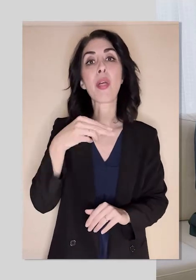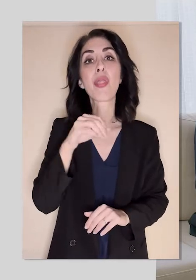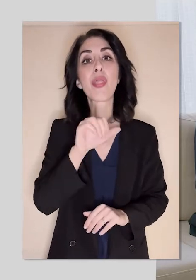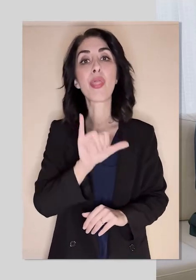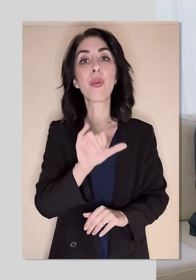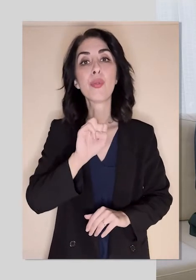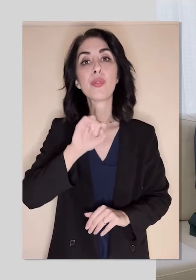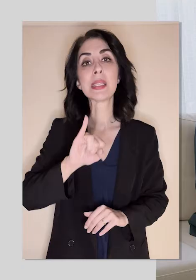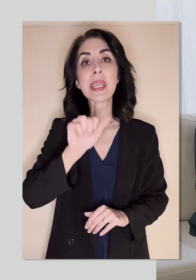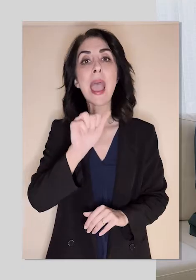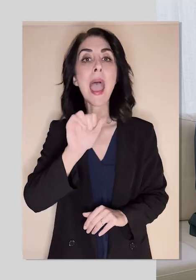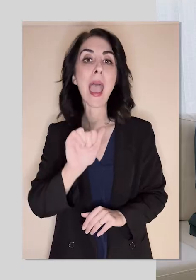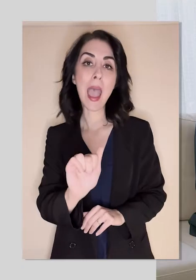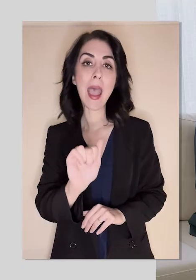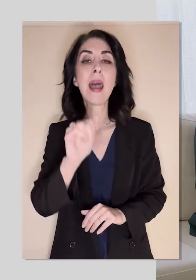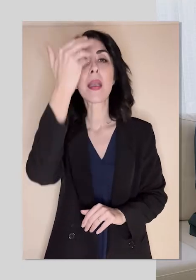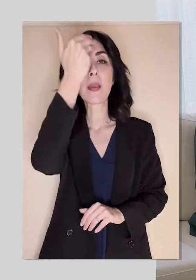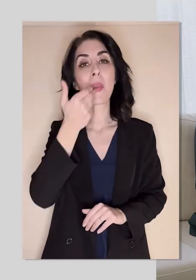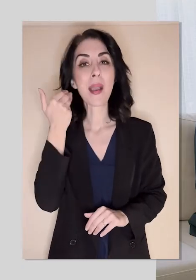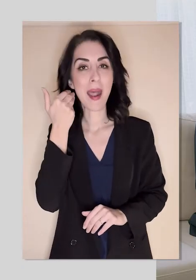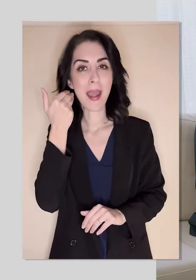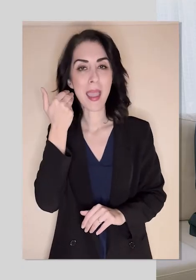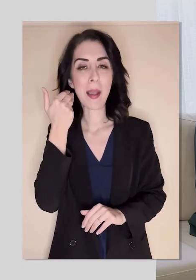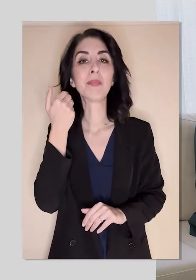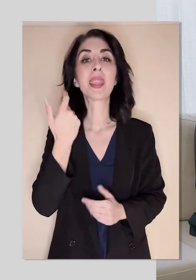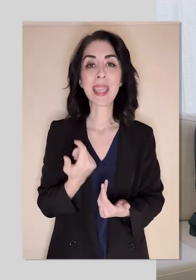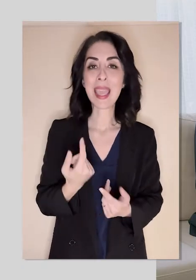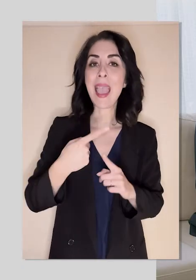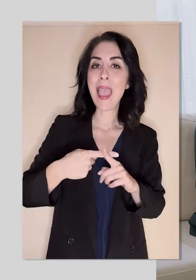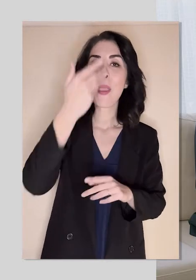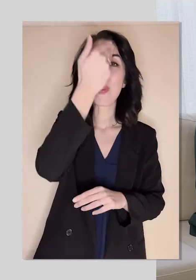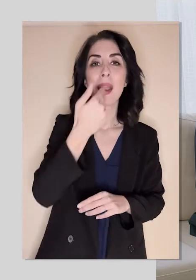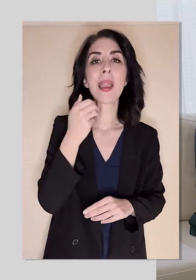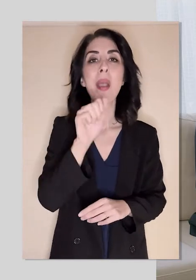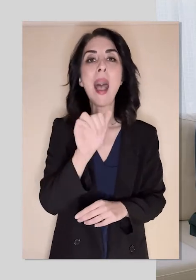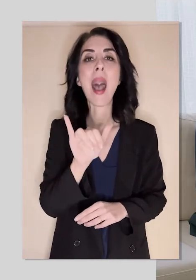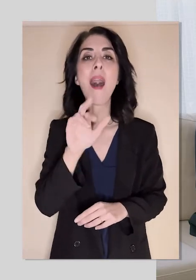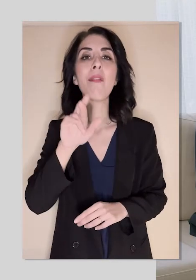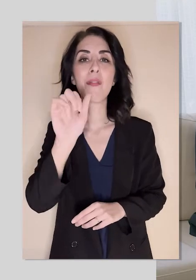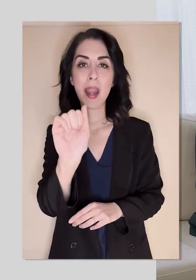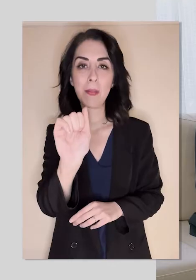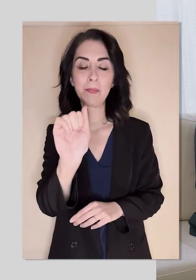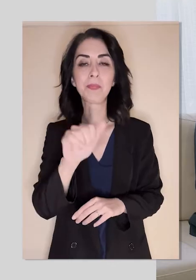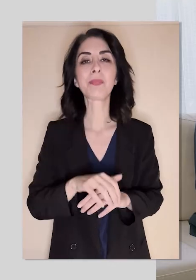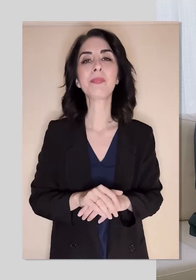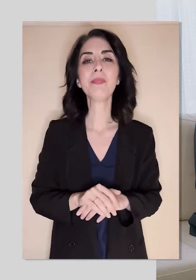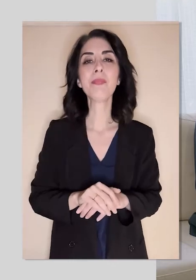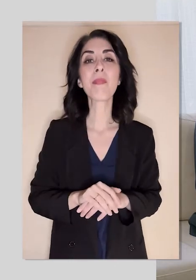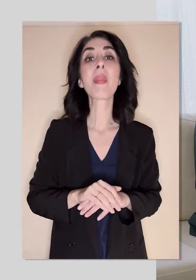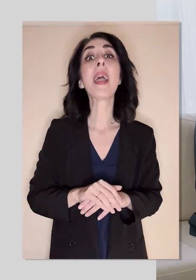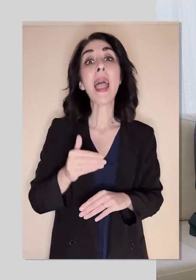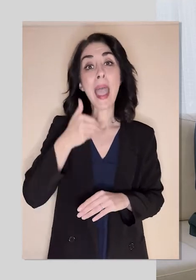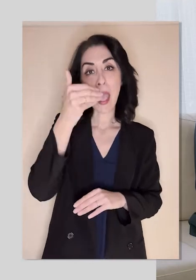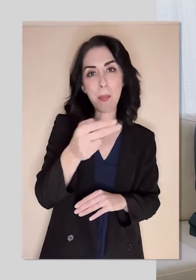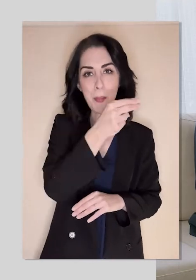in our previous videos. So, the next question, the next topic would be treatment. So,